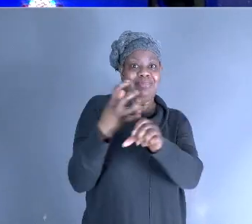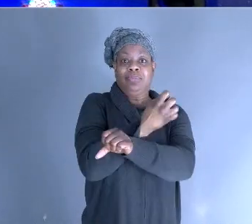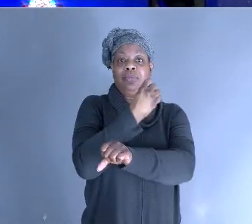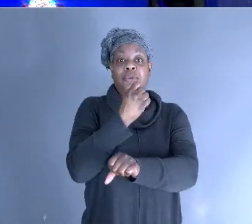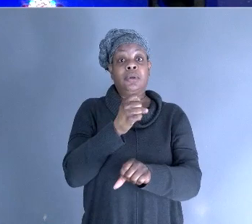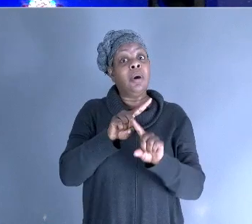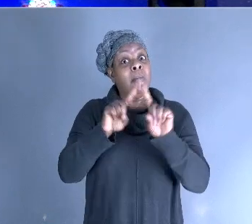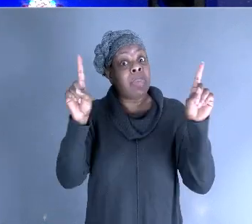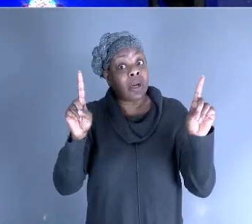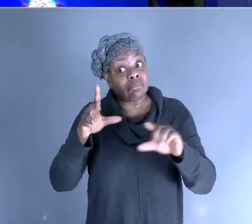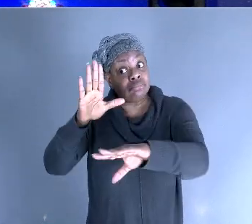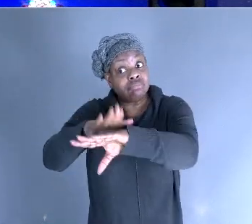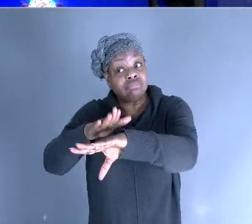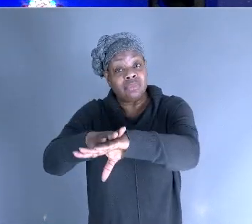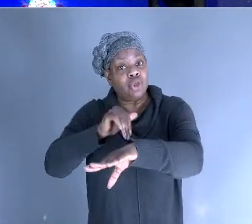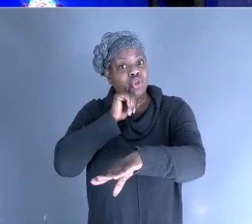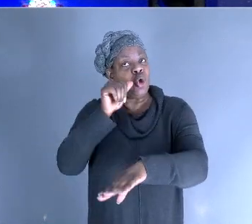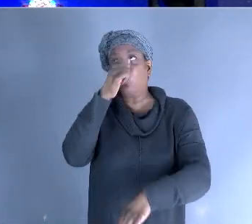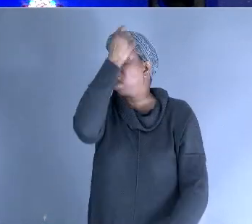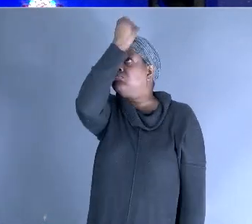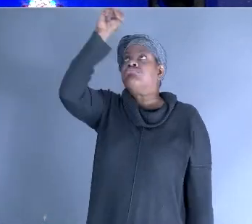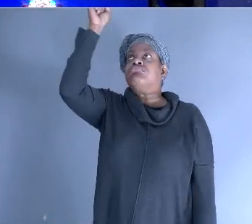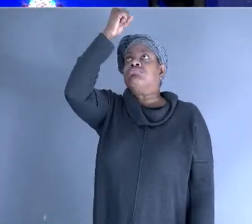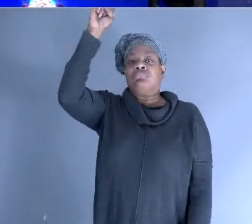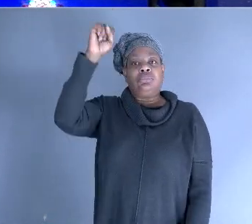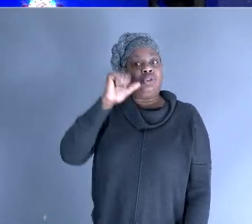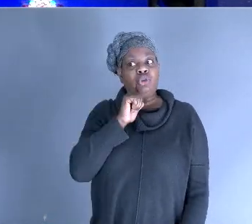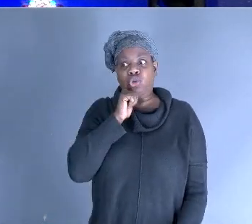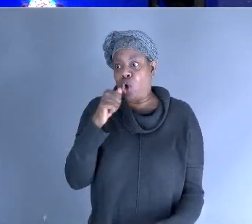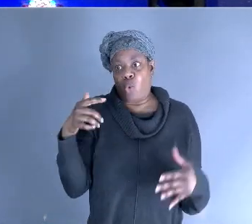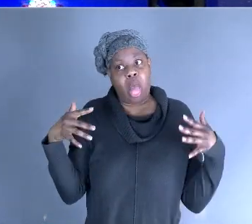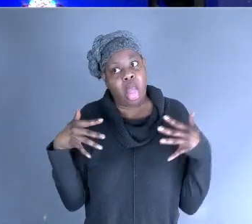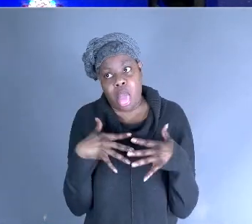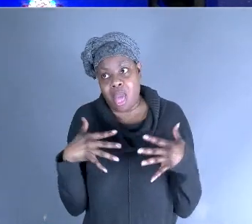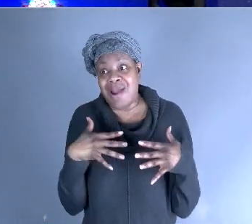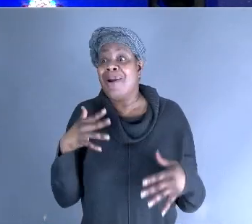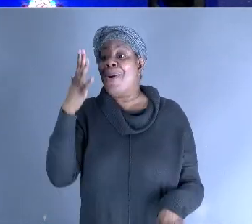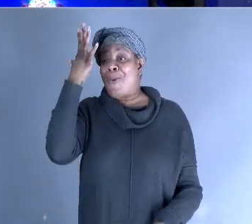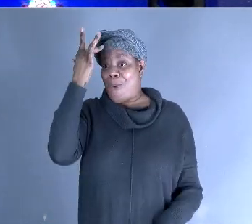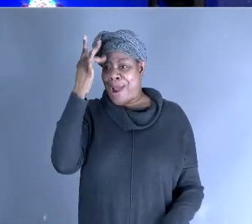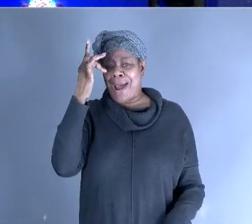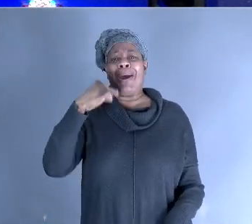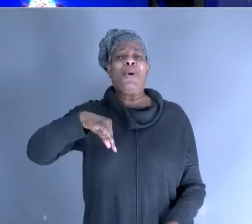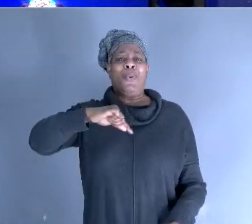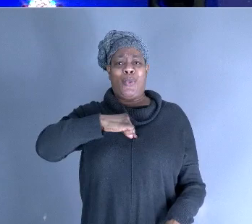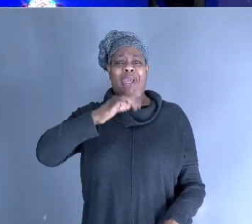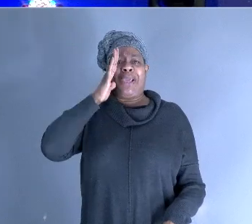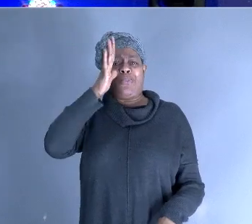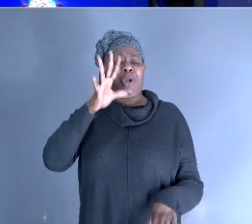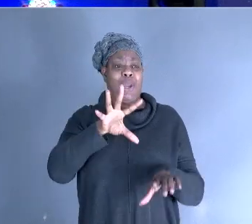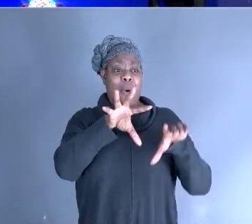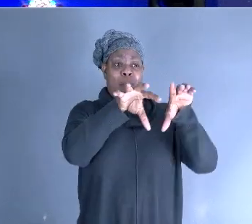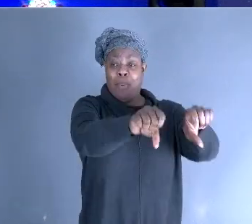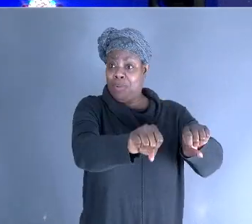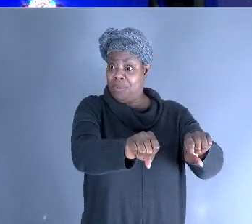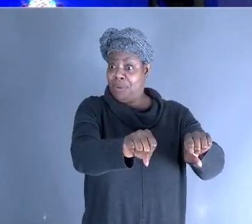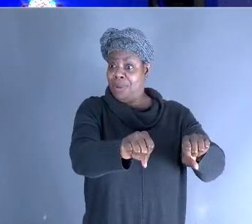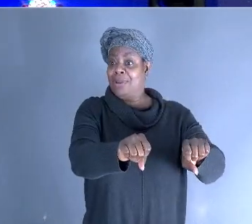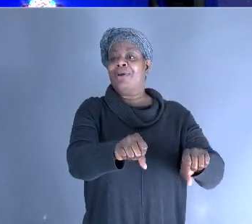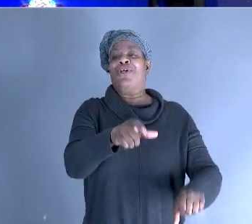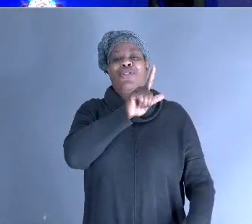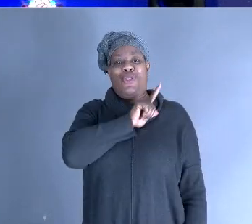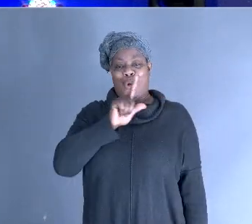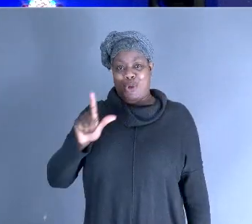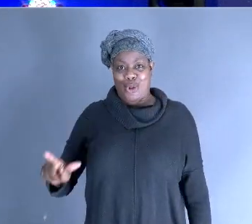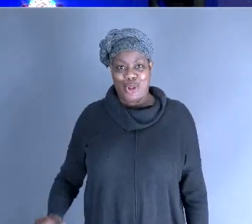of the land. Because we will swallow them up. Their protection is gone. But the